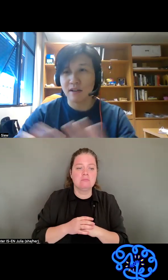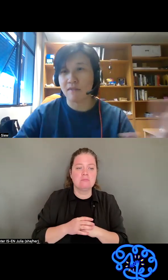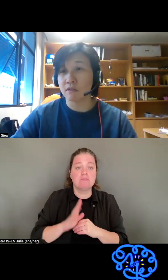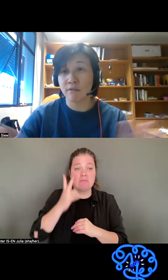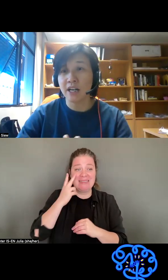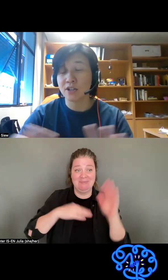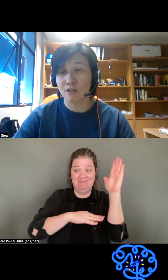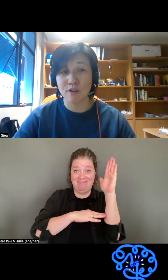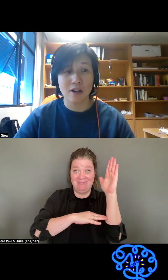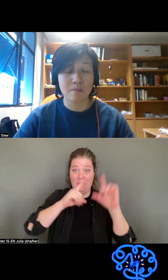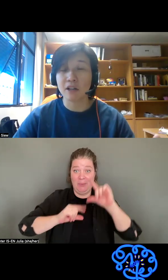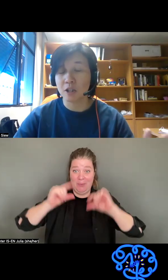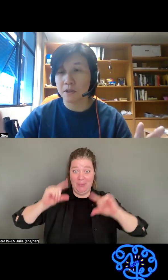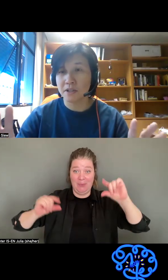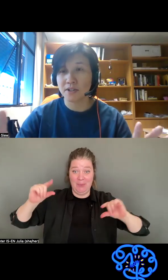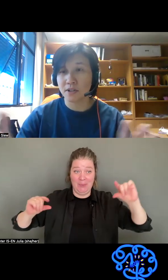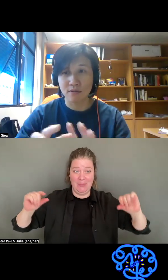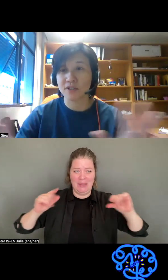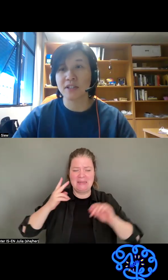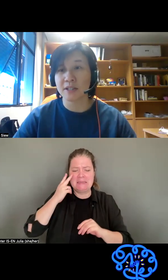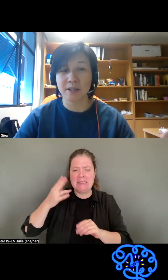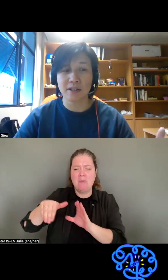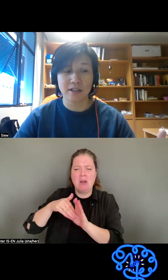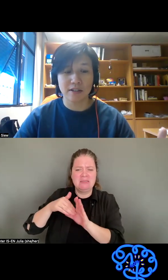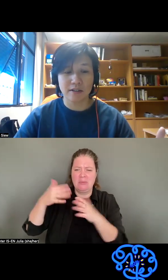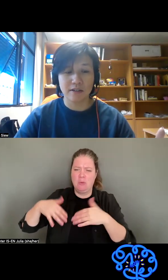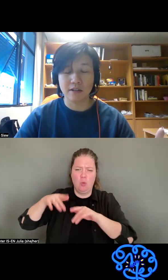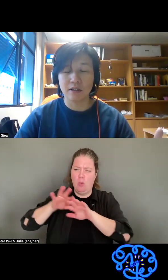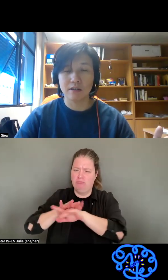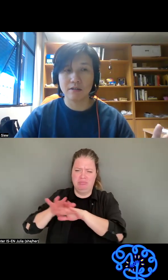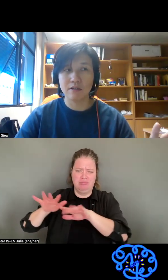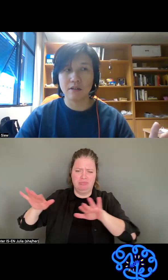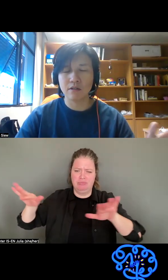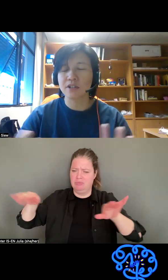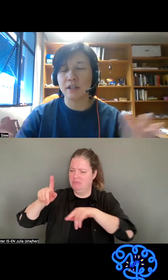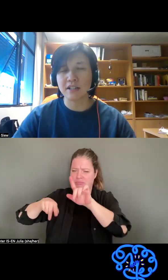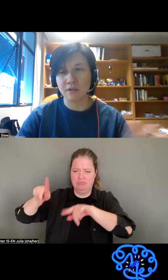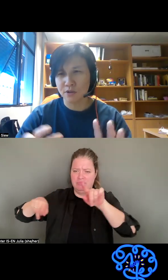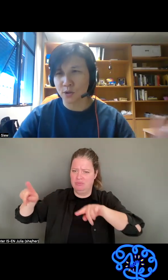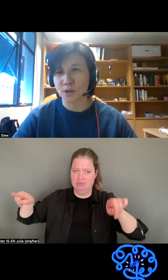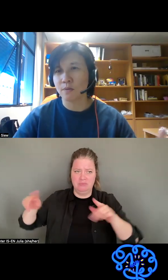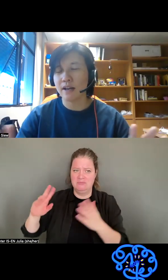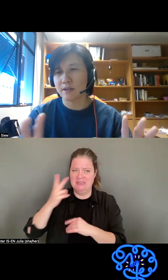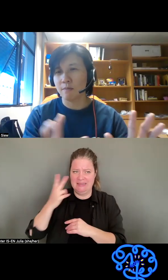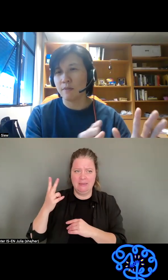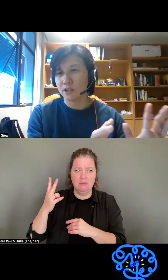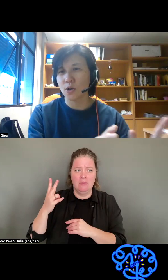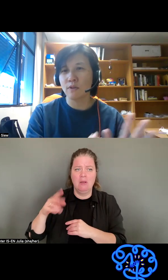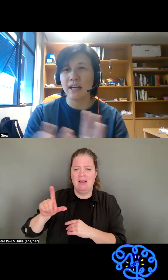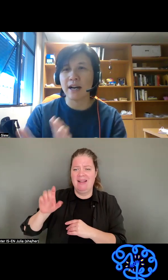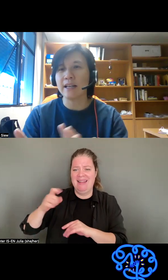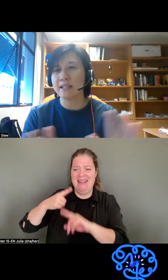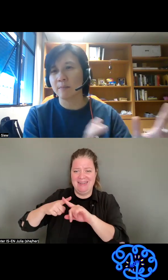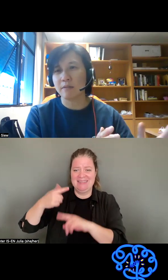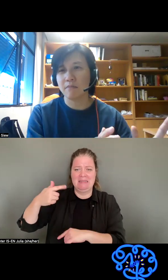that we have a range of participants across the across the Lextel score. So we had some that scored